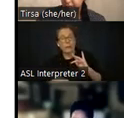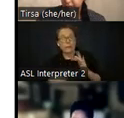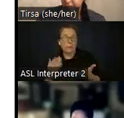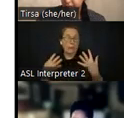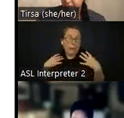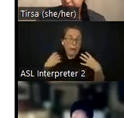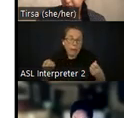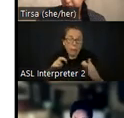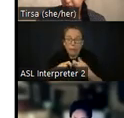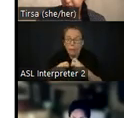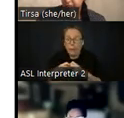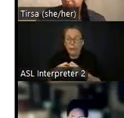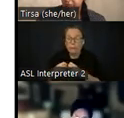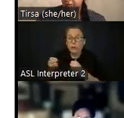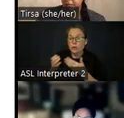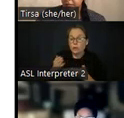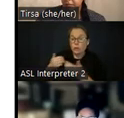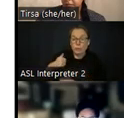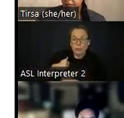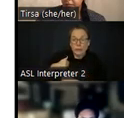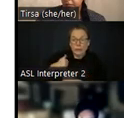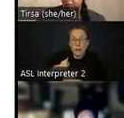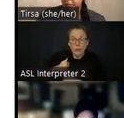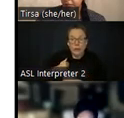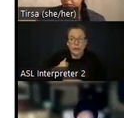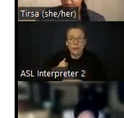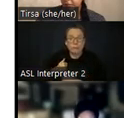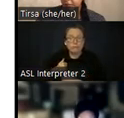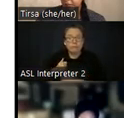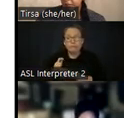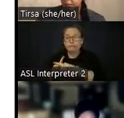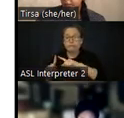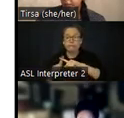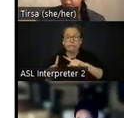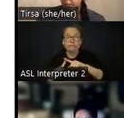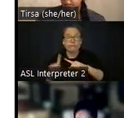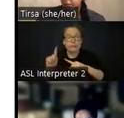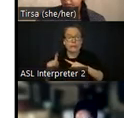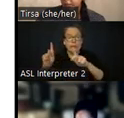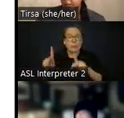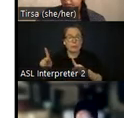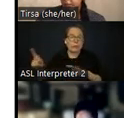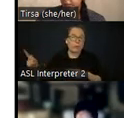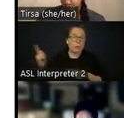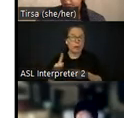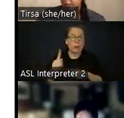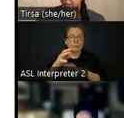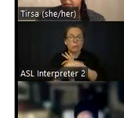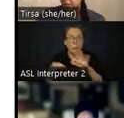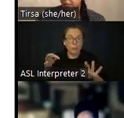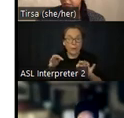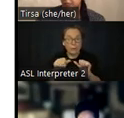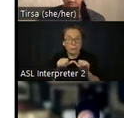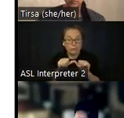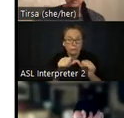reasons, military service, can't be in the area and needs someone to step in for a prolonged period of time,